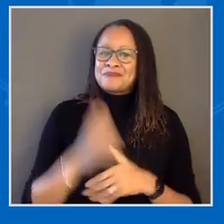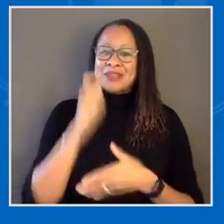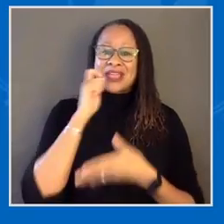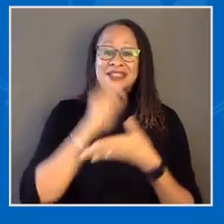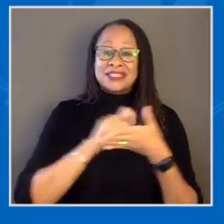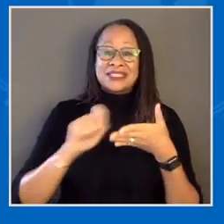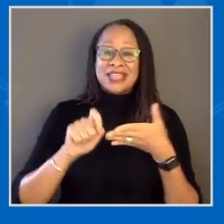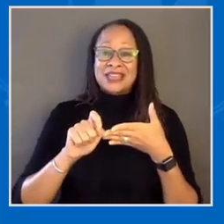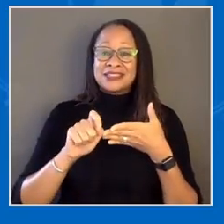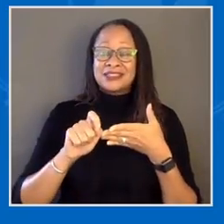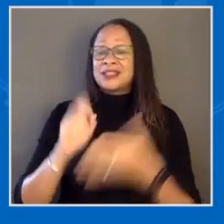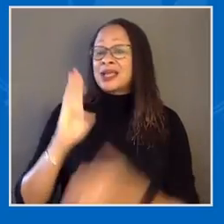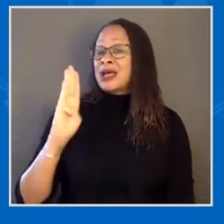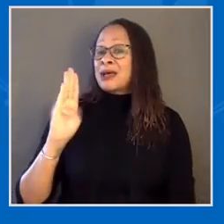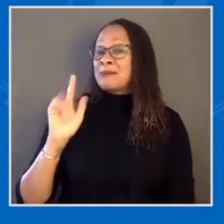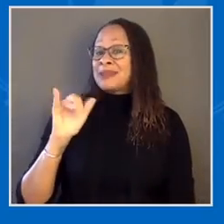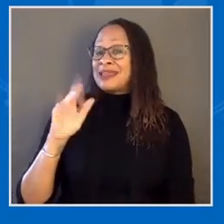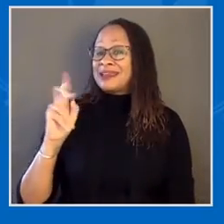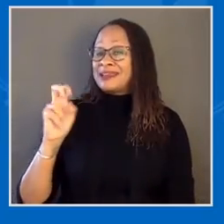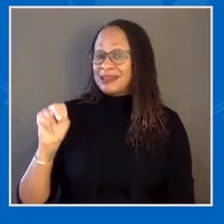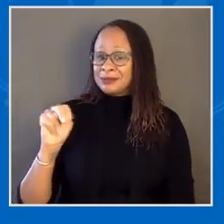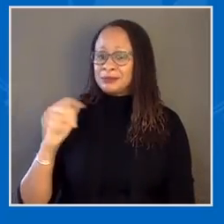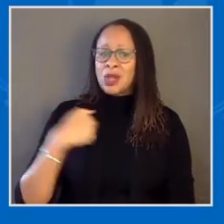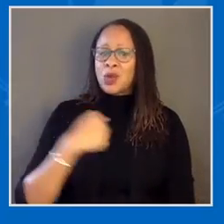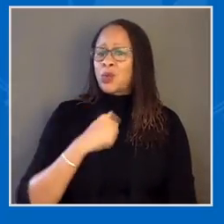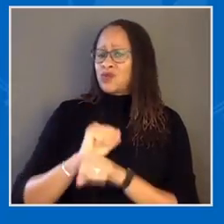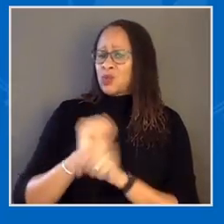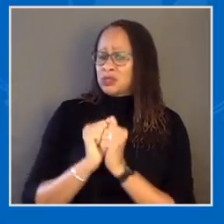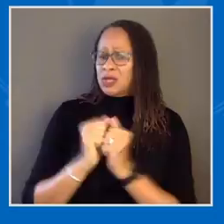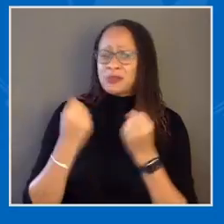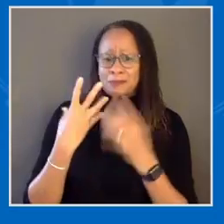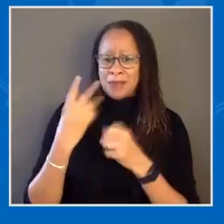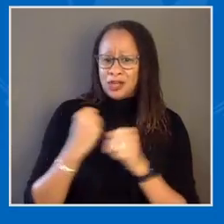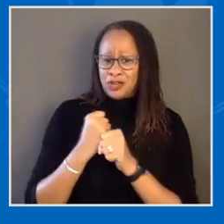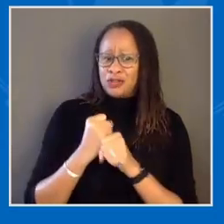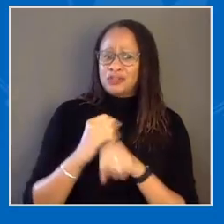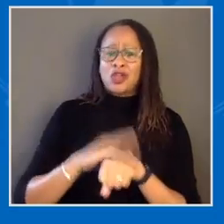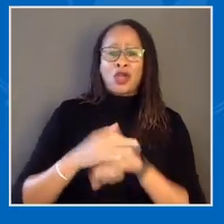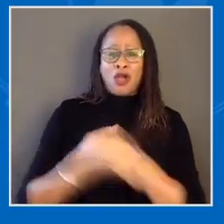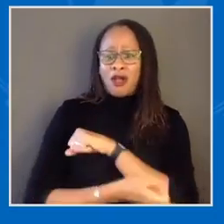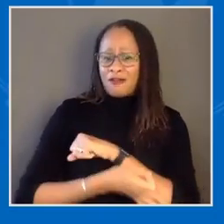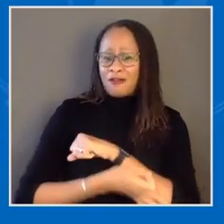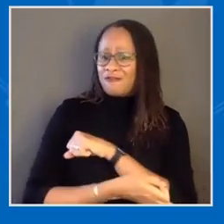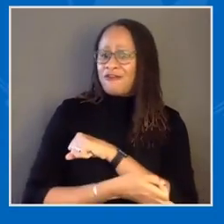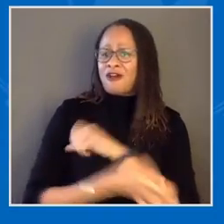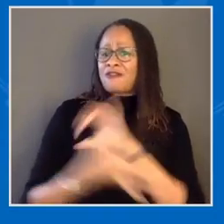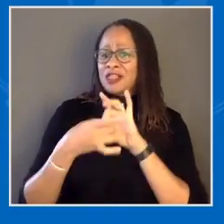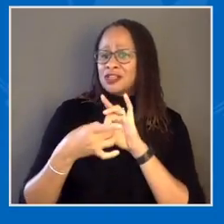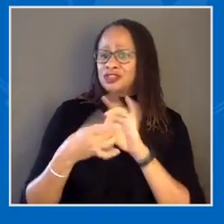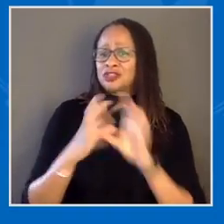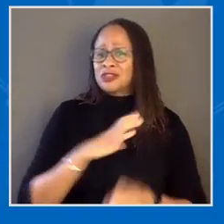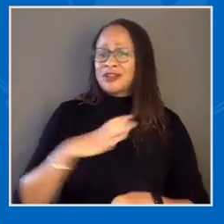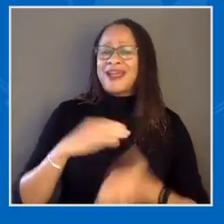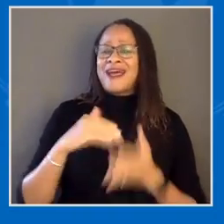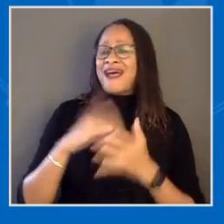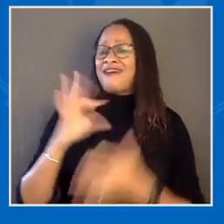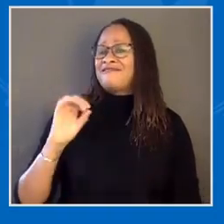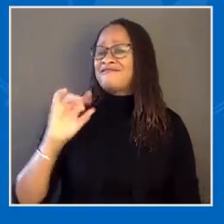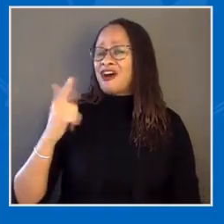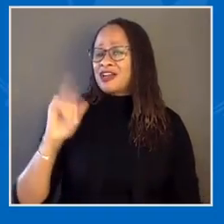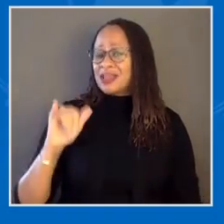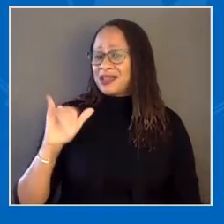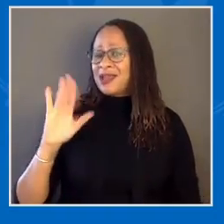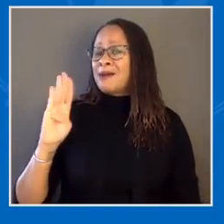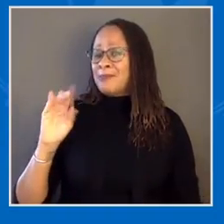Secretary-designate Blinken, we've worked together for many years on the Foreign Relations Committee and at Foggy Bottom, and it will be a